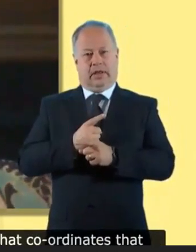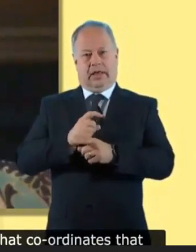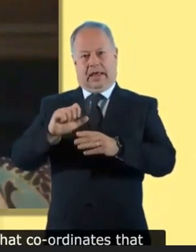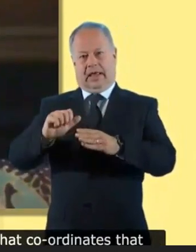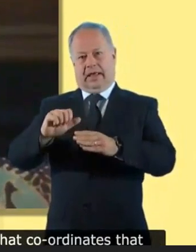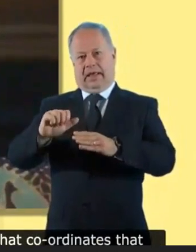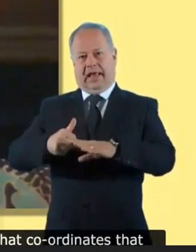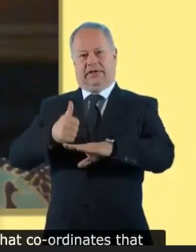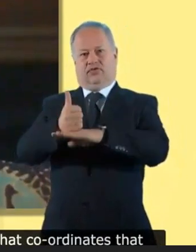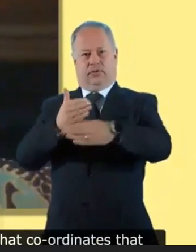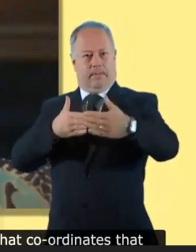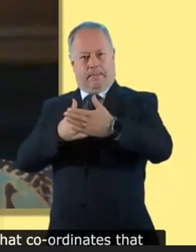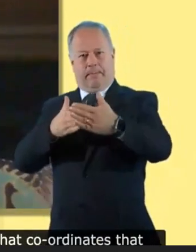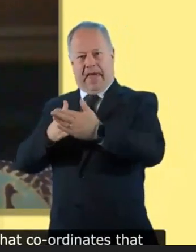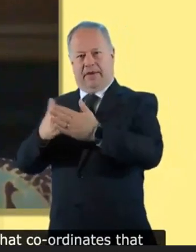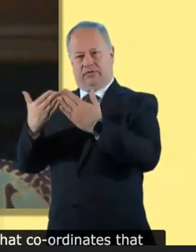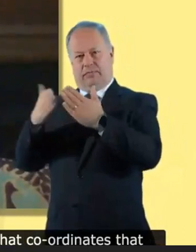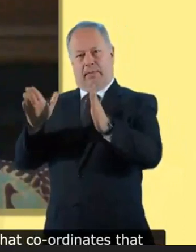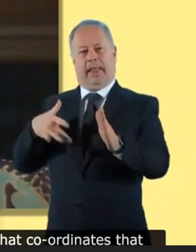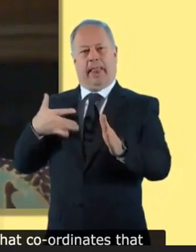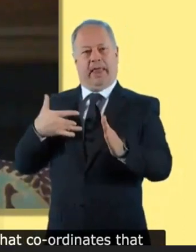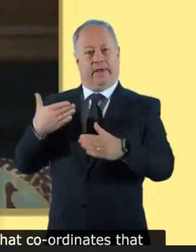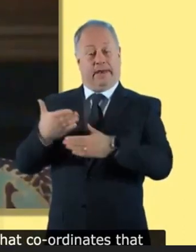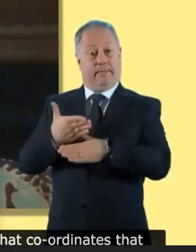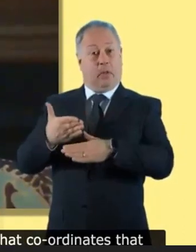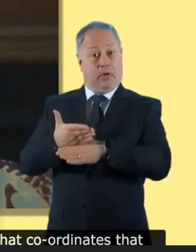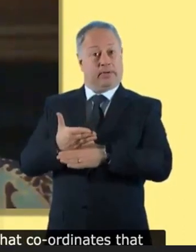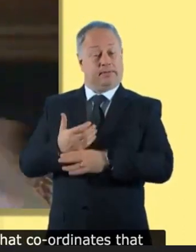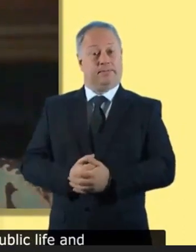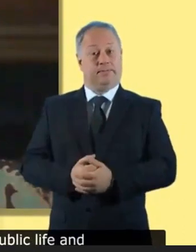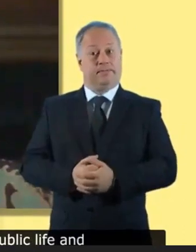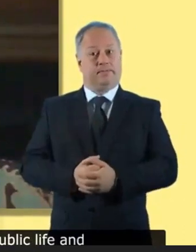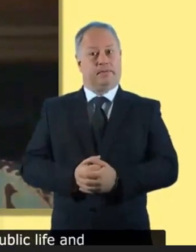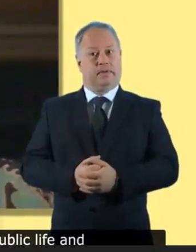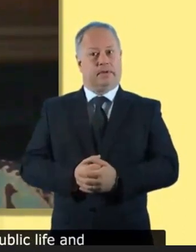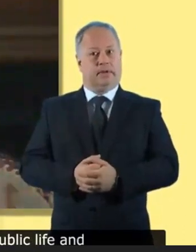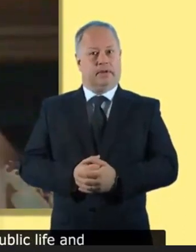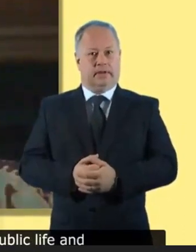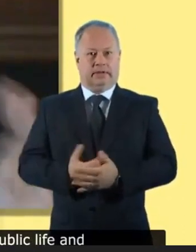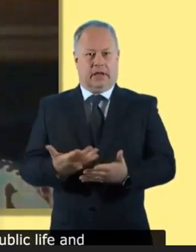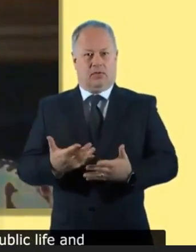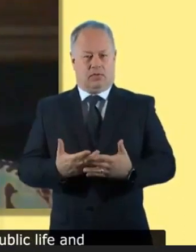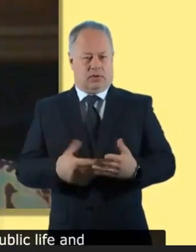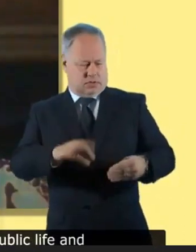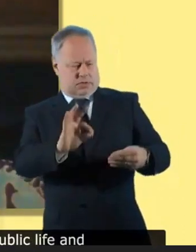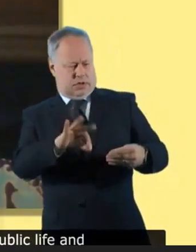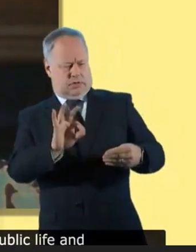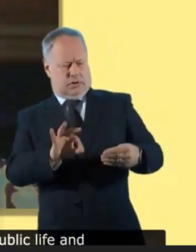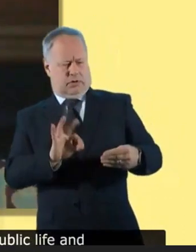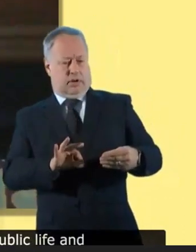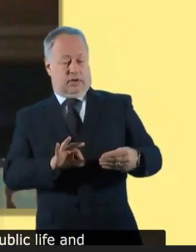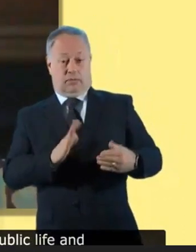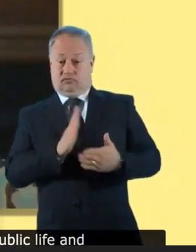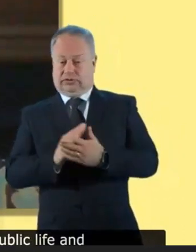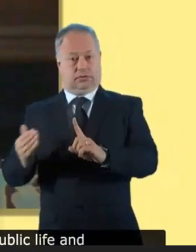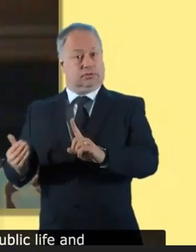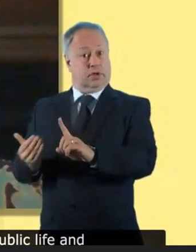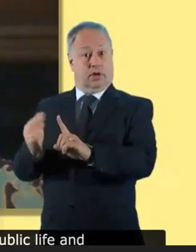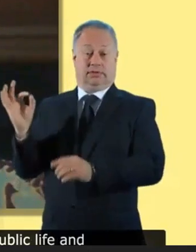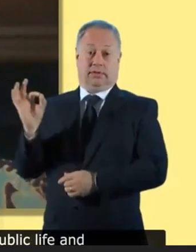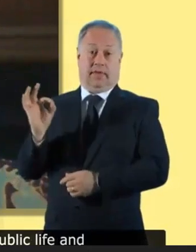and employment. We need to lift the approach that we've had so far, which tends to tick boxes but doesn't actually set targets for organisations